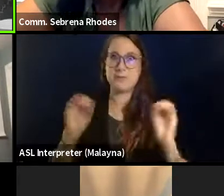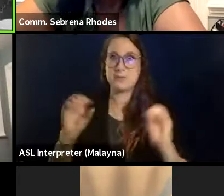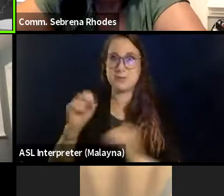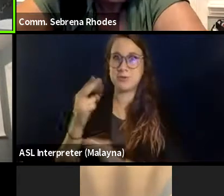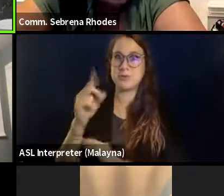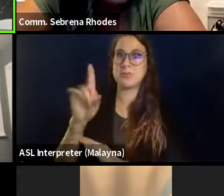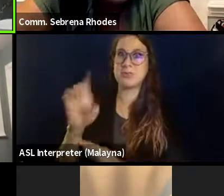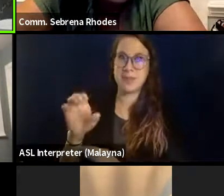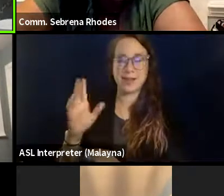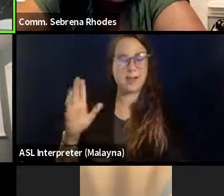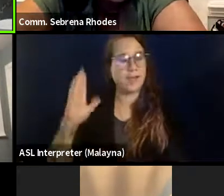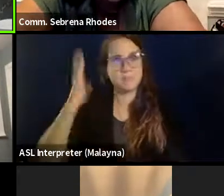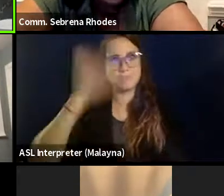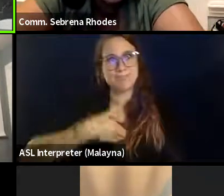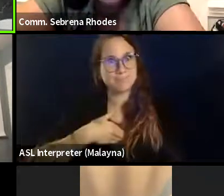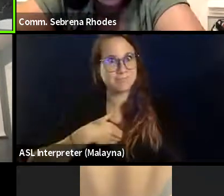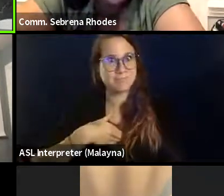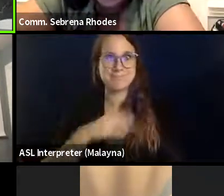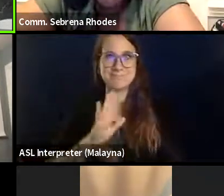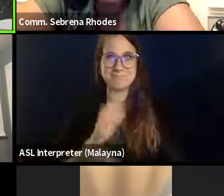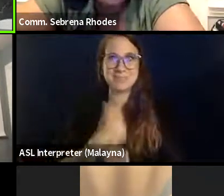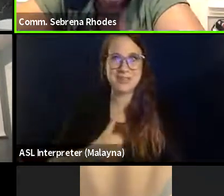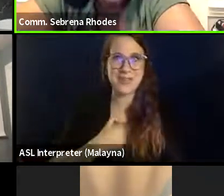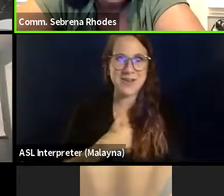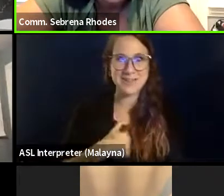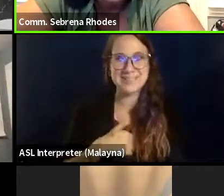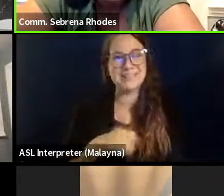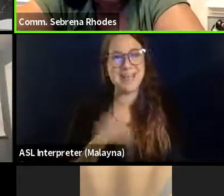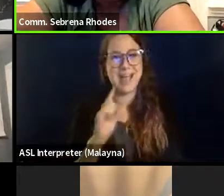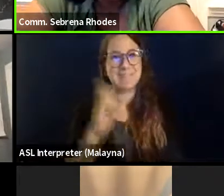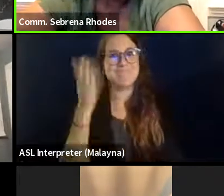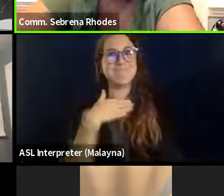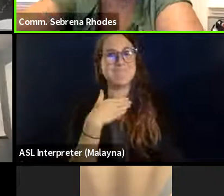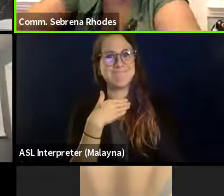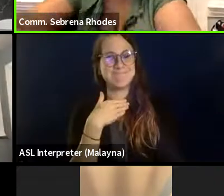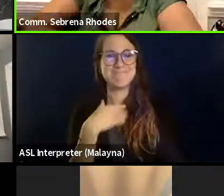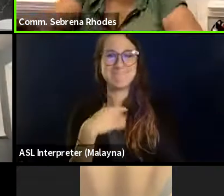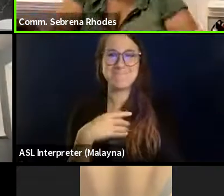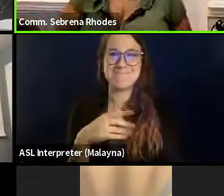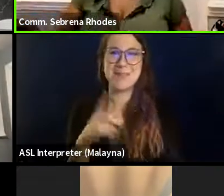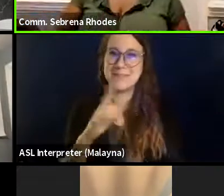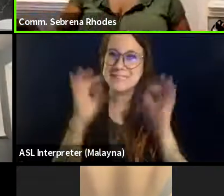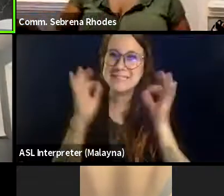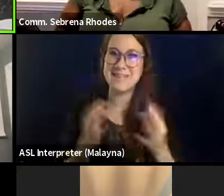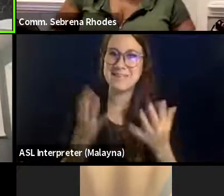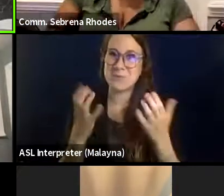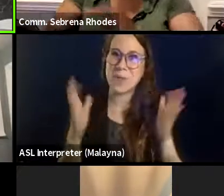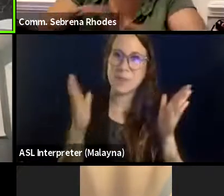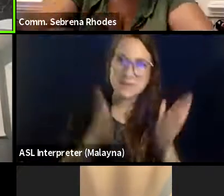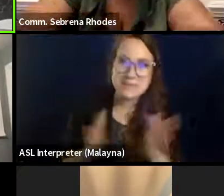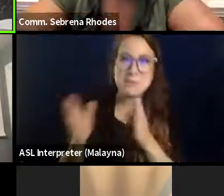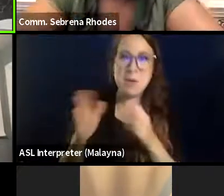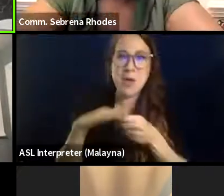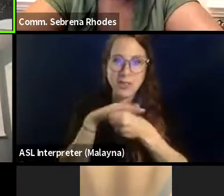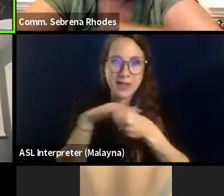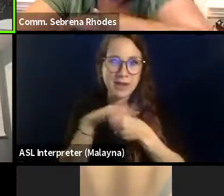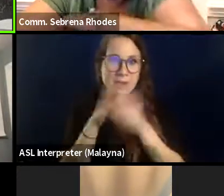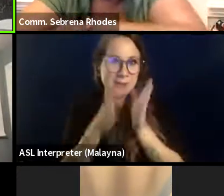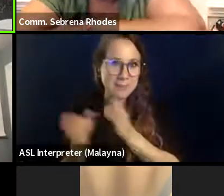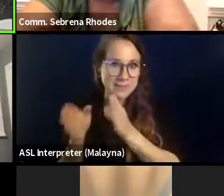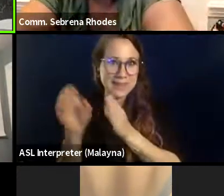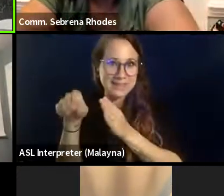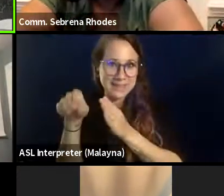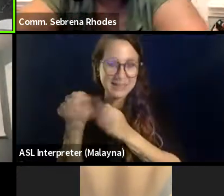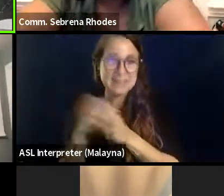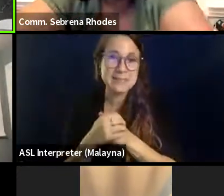I overlooked that move on the agenda. We definitely want the small area plan. So